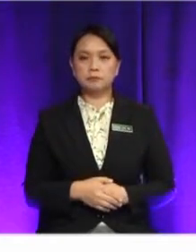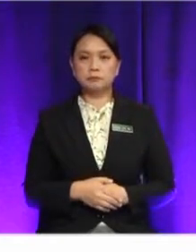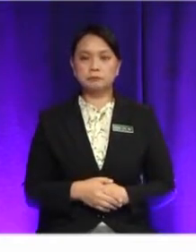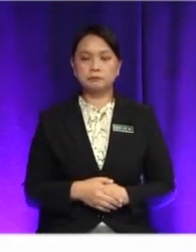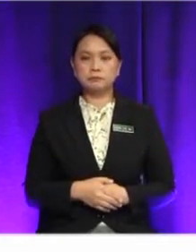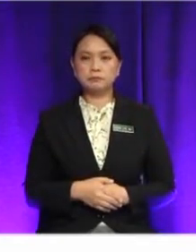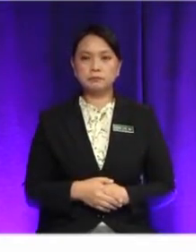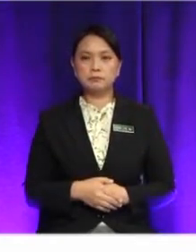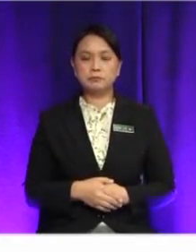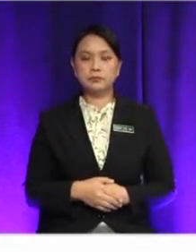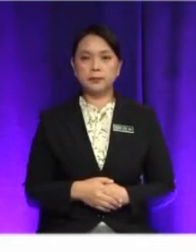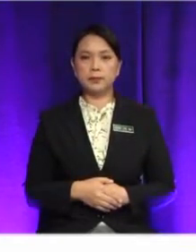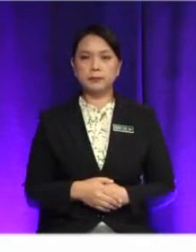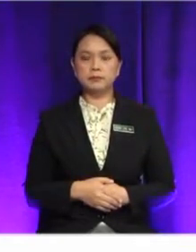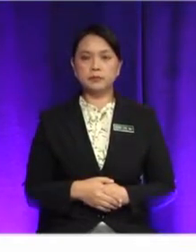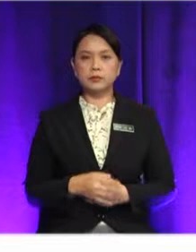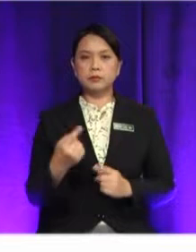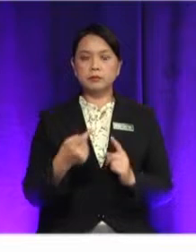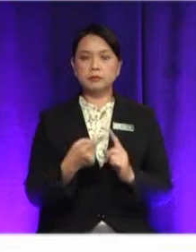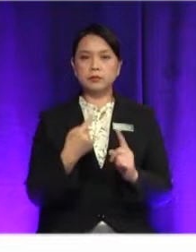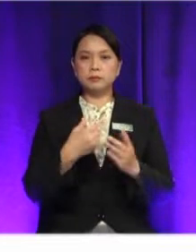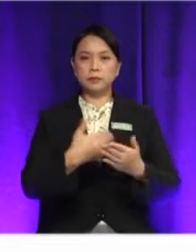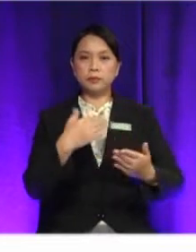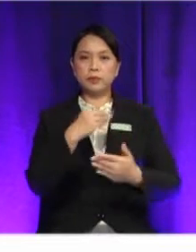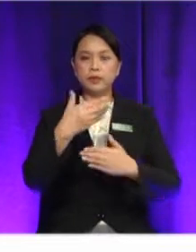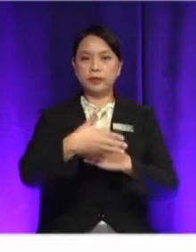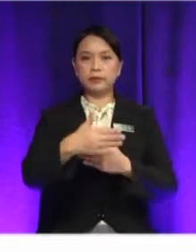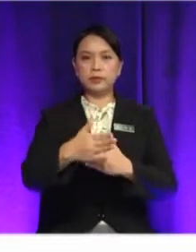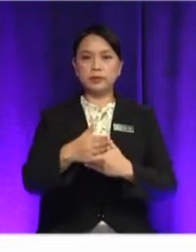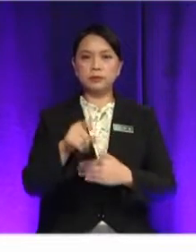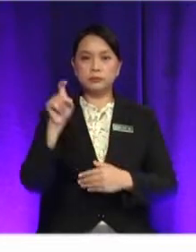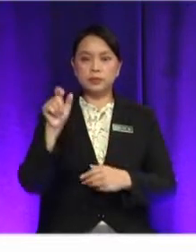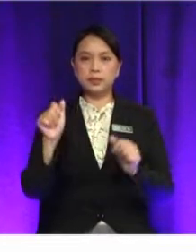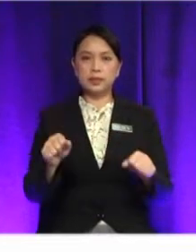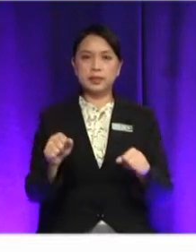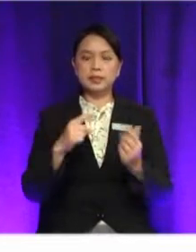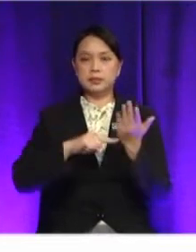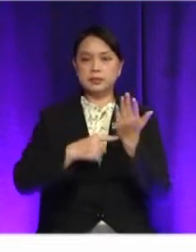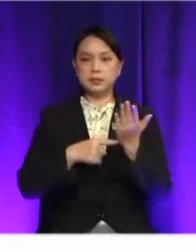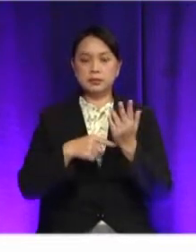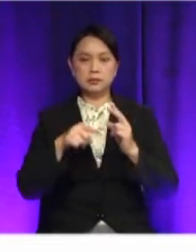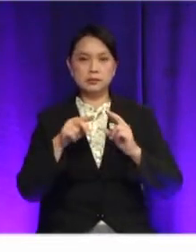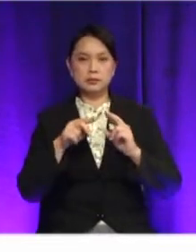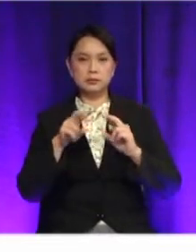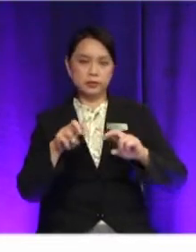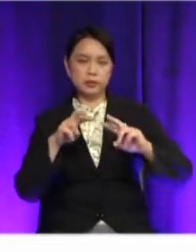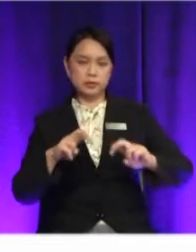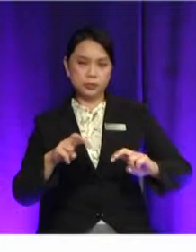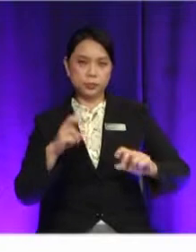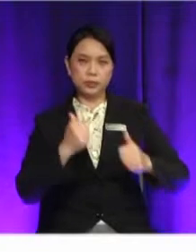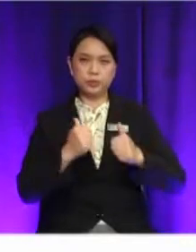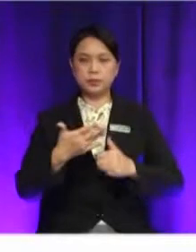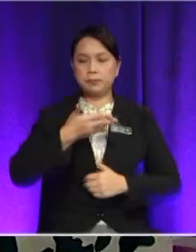from both before and after, you can start analyzing what would be the best choice, which also has